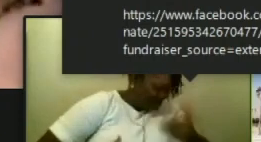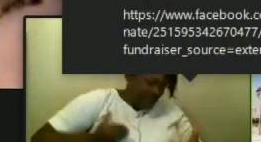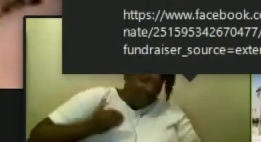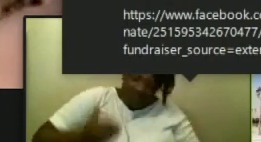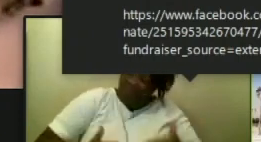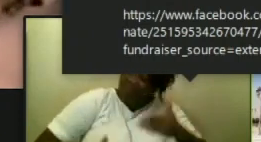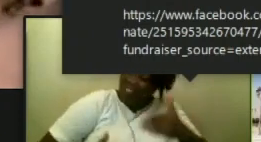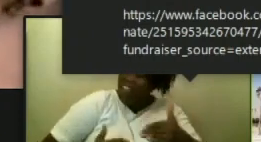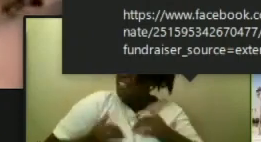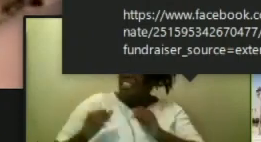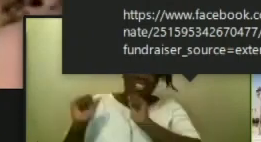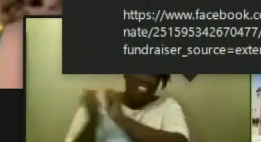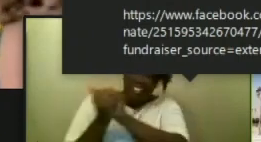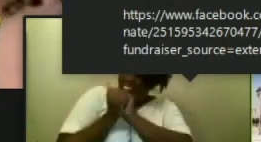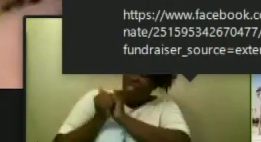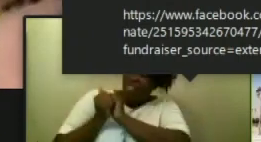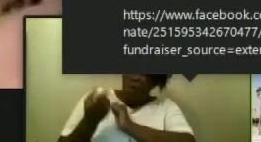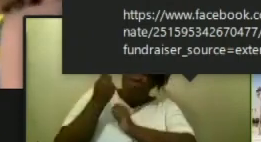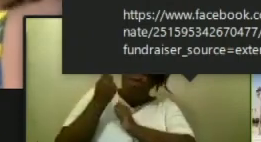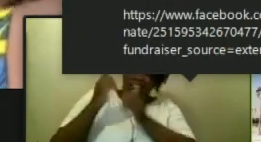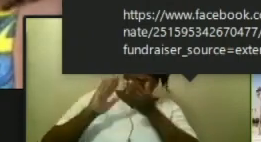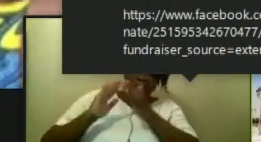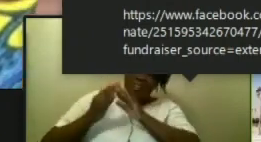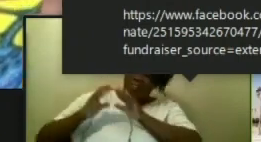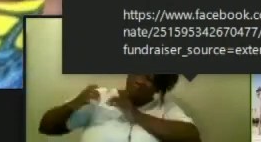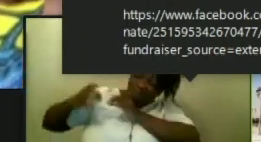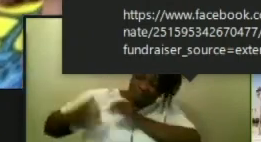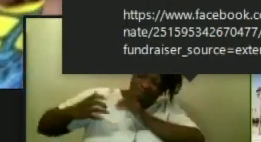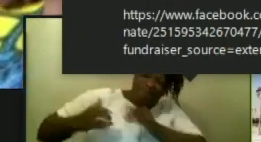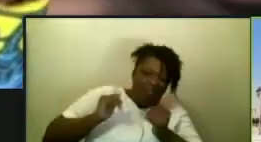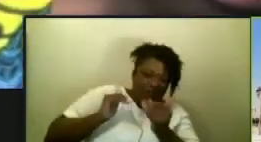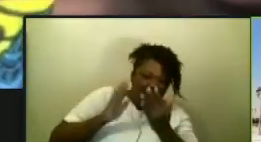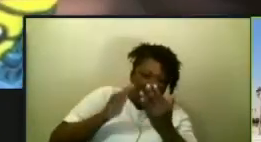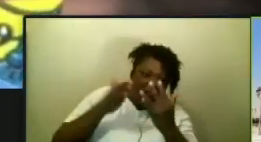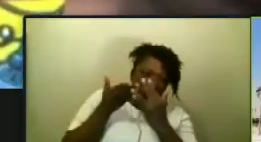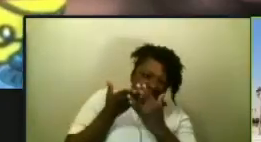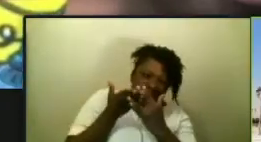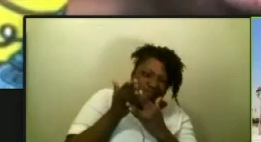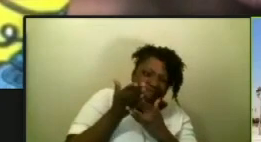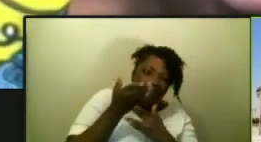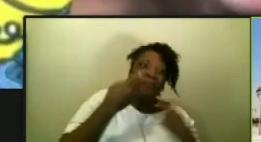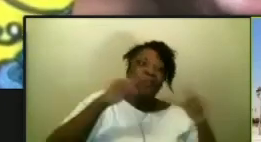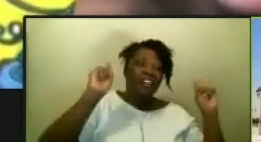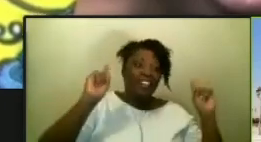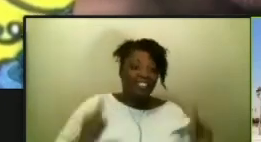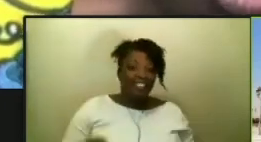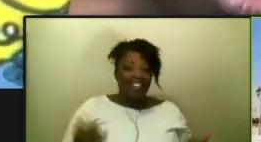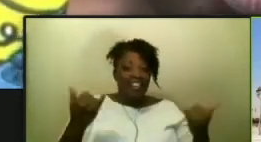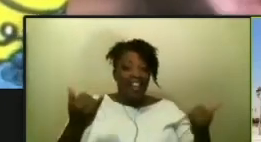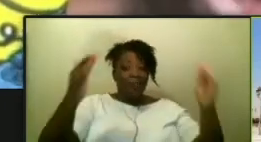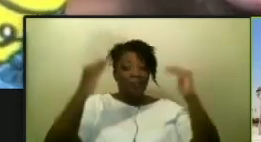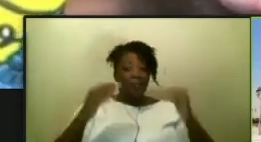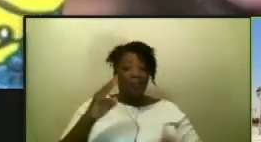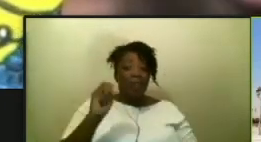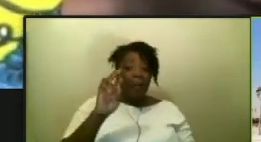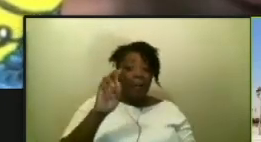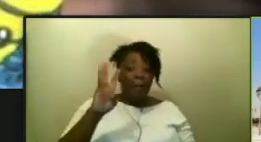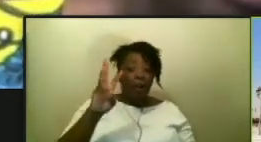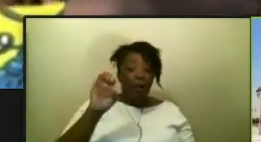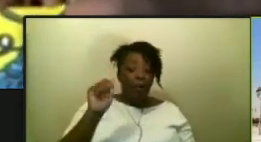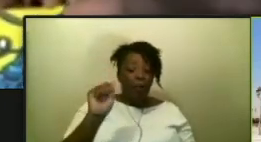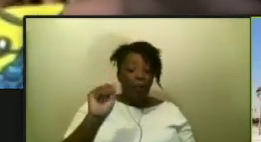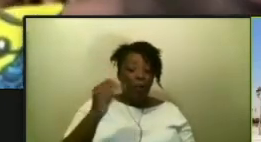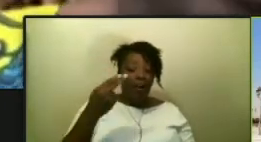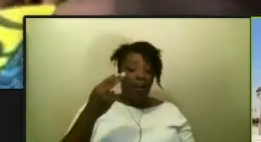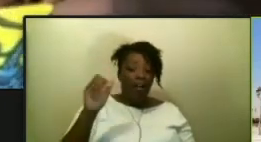together as one community. We have next Marwa Ayash, working with Access as a teacher